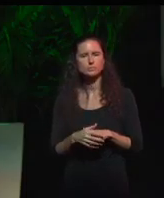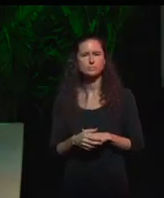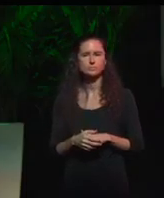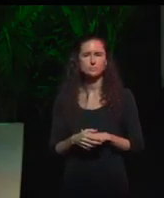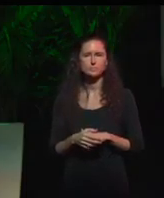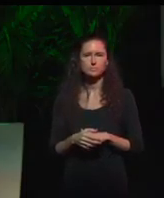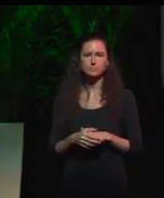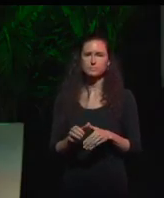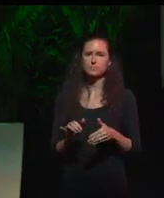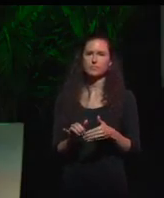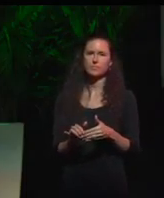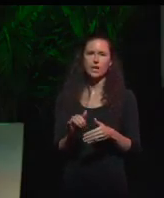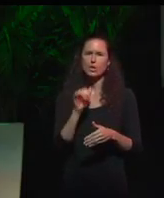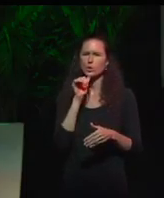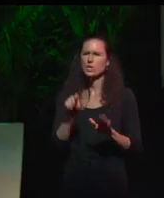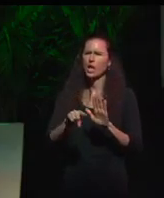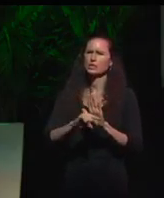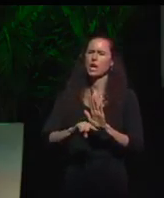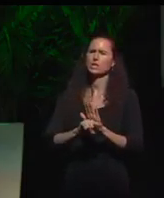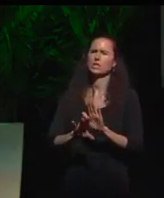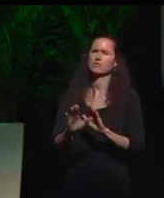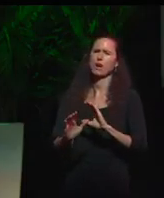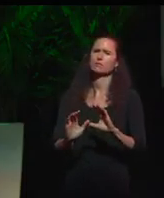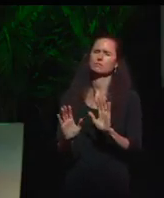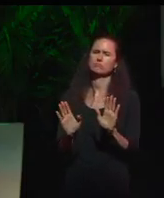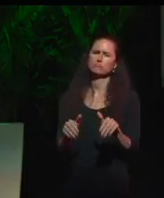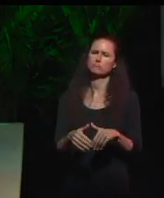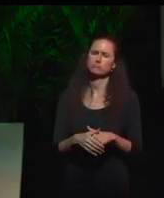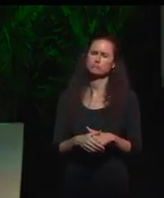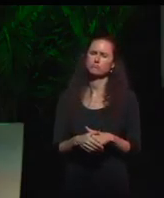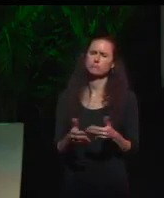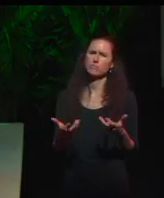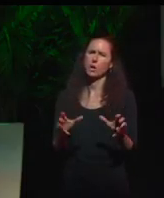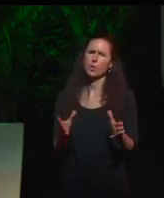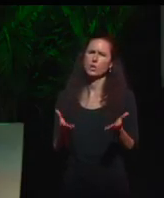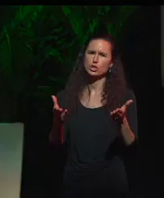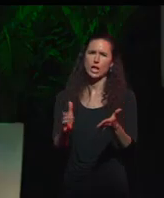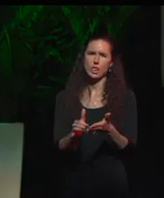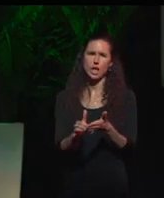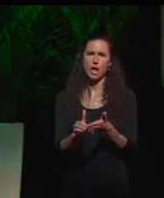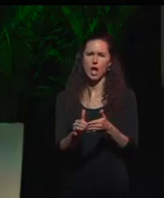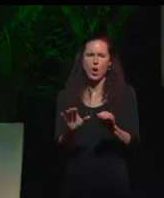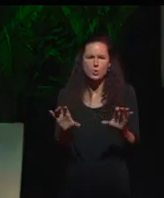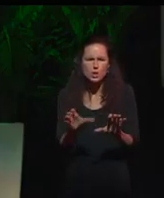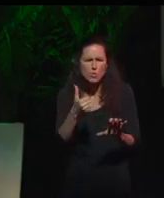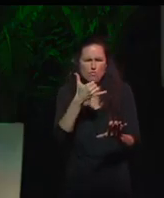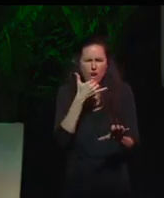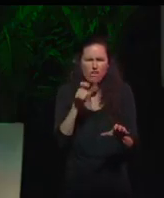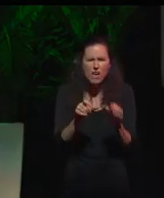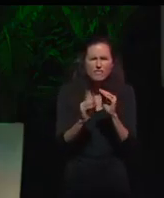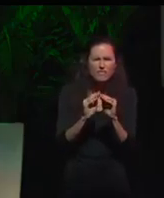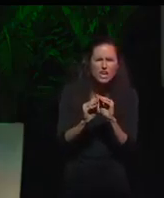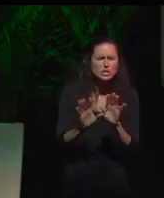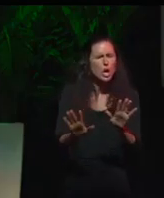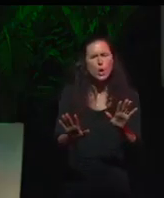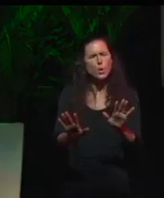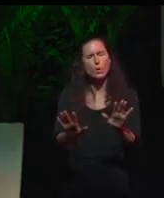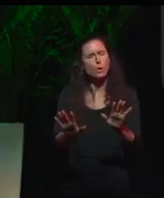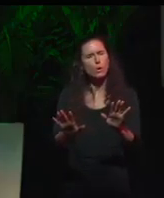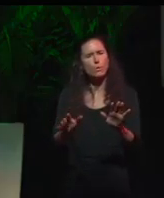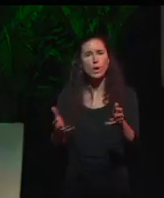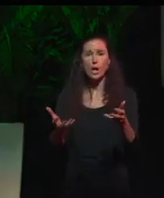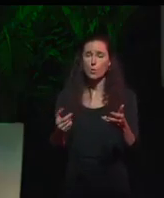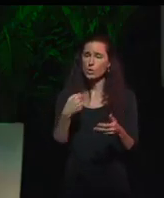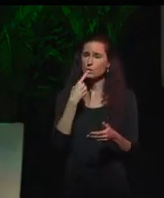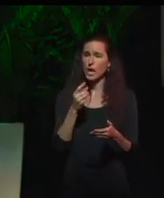These are not punitive conversations. I don't mean to suggest we're doing it wrong and we've got to do it. What I want to say is I